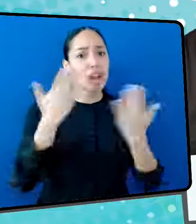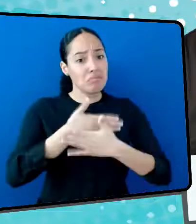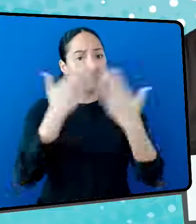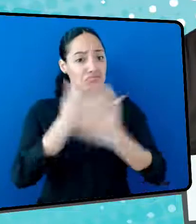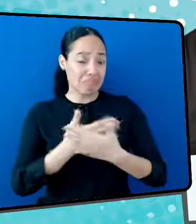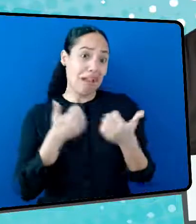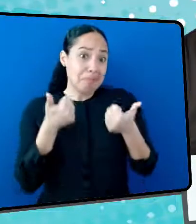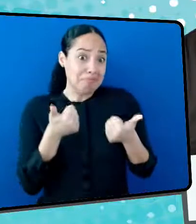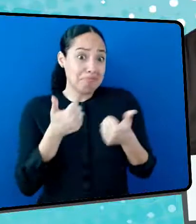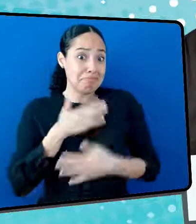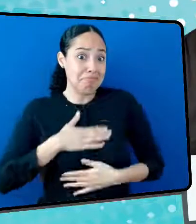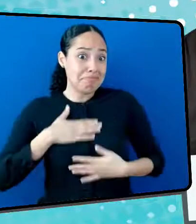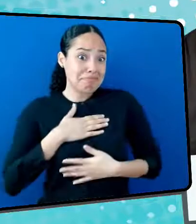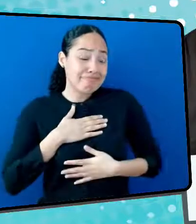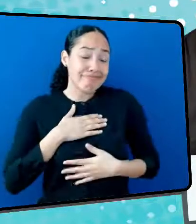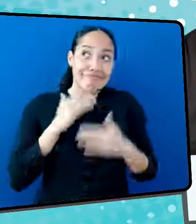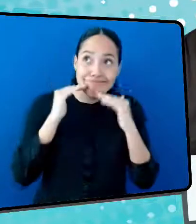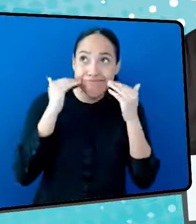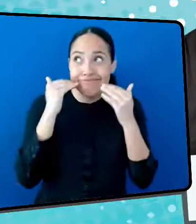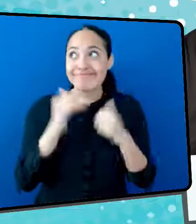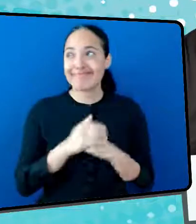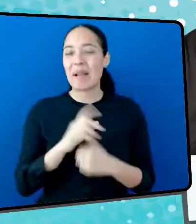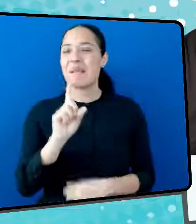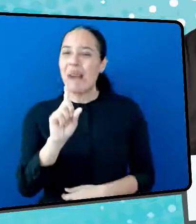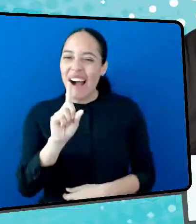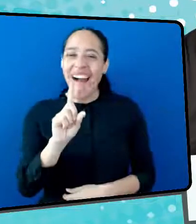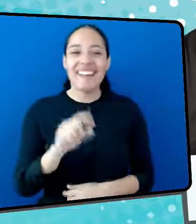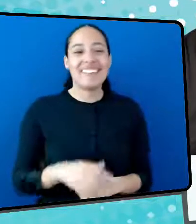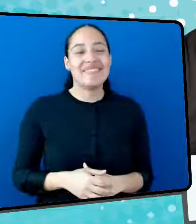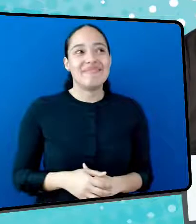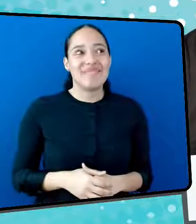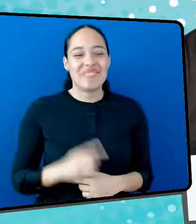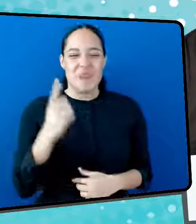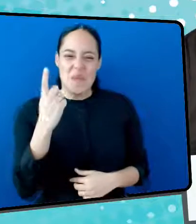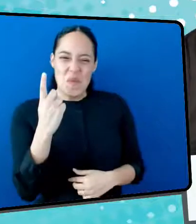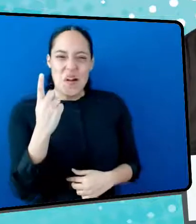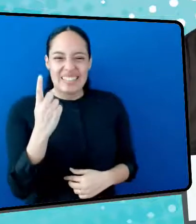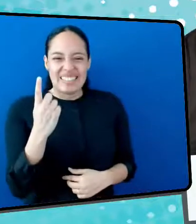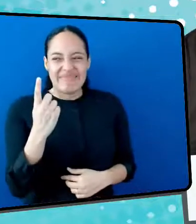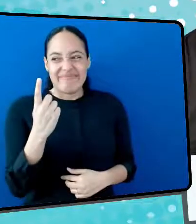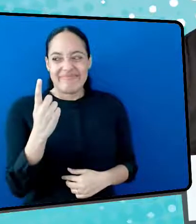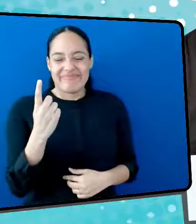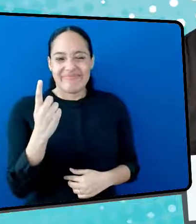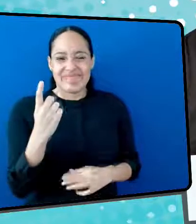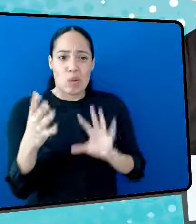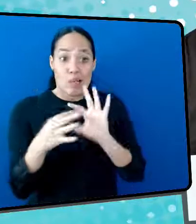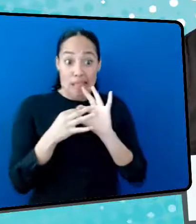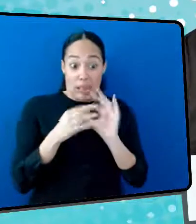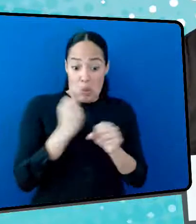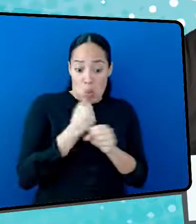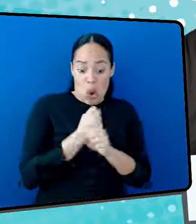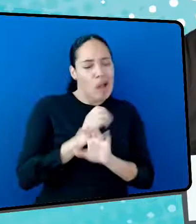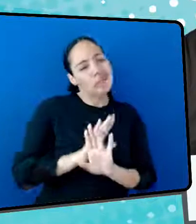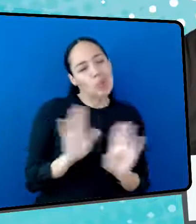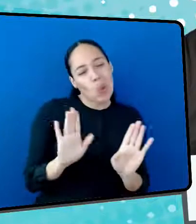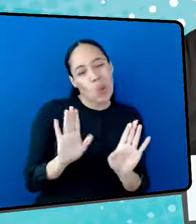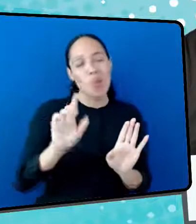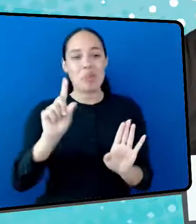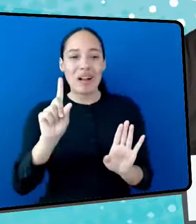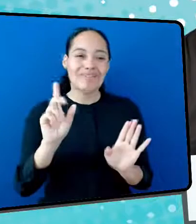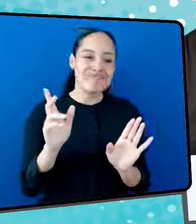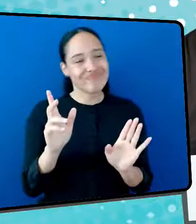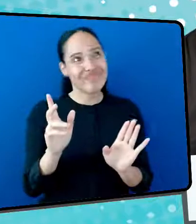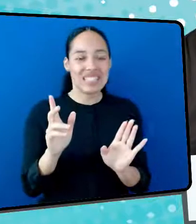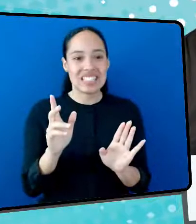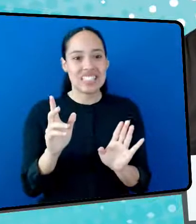I guess it's maybe not my role, but one of the things I guess, and it's the same in technology generally, is this kind of hype cycle, right? I mean, everything